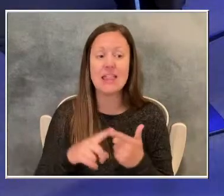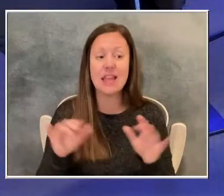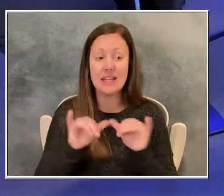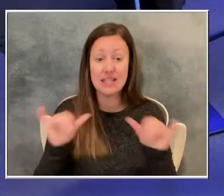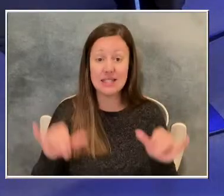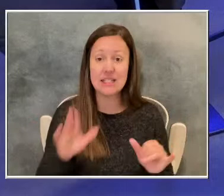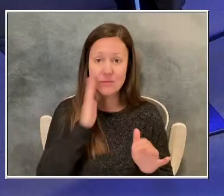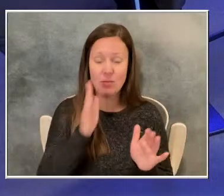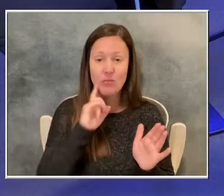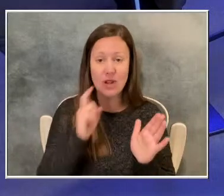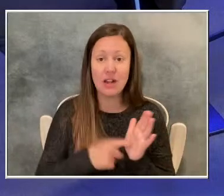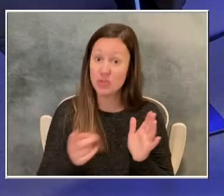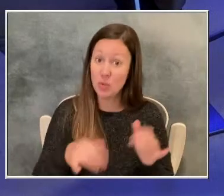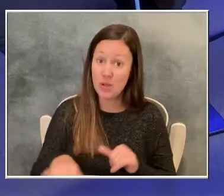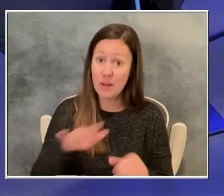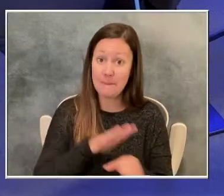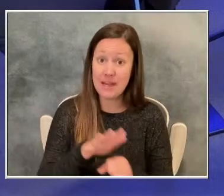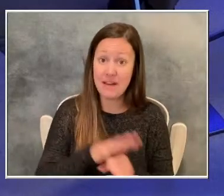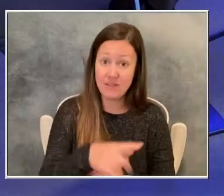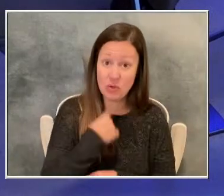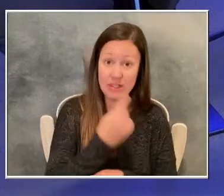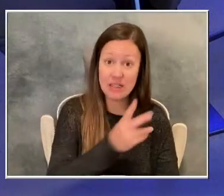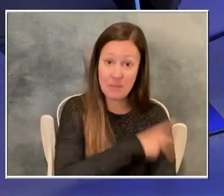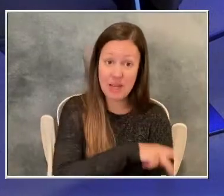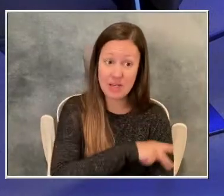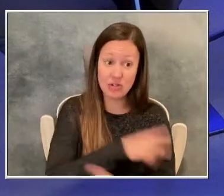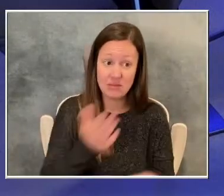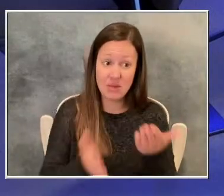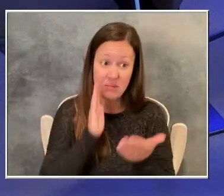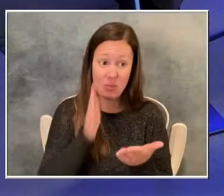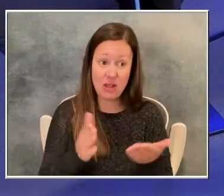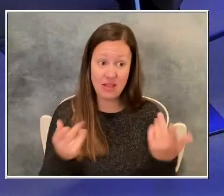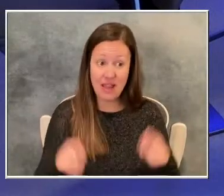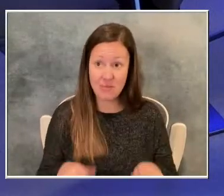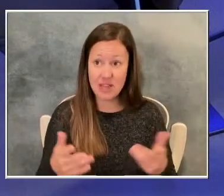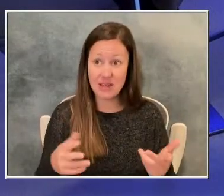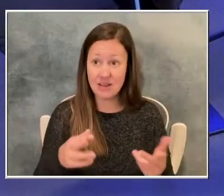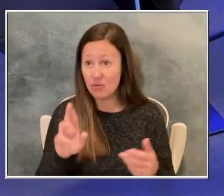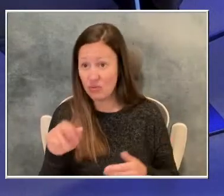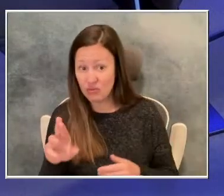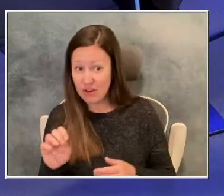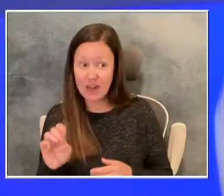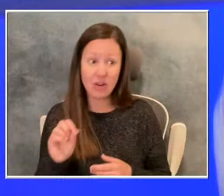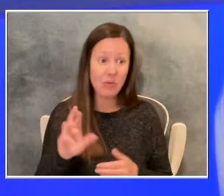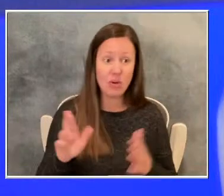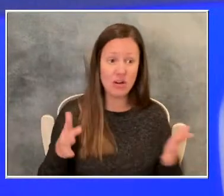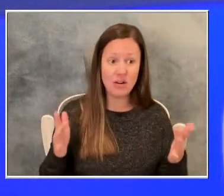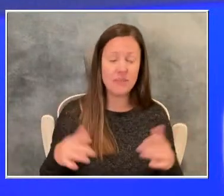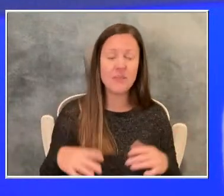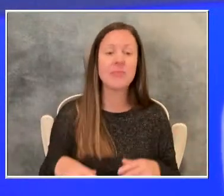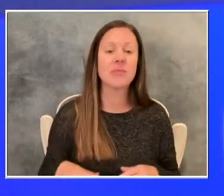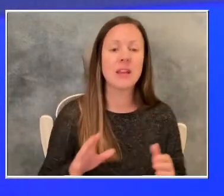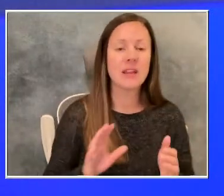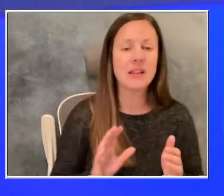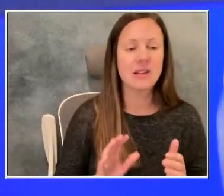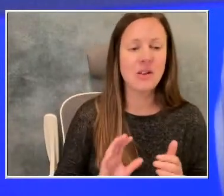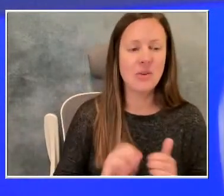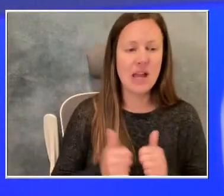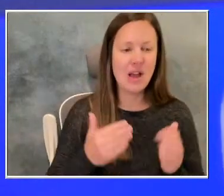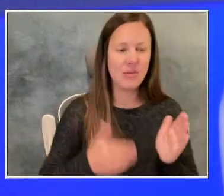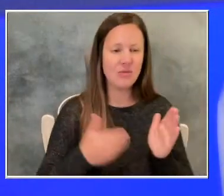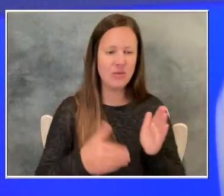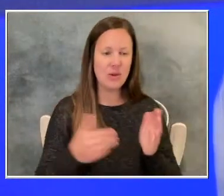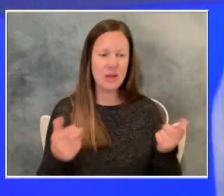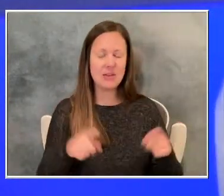you tell patients this is something that could happen? How common or rare is it? Absolutely. How frequently it occurs depends upon who the donor